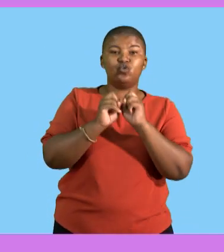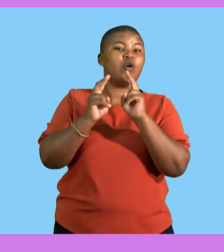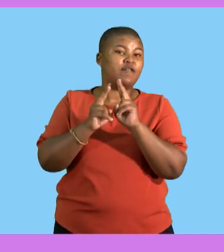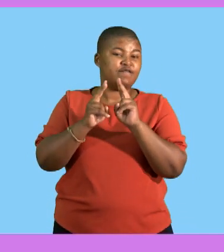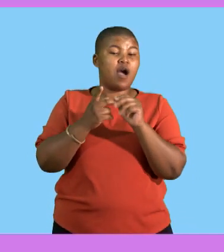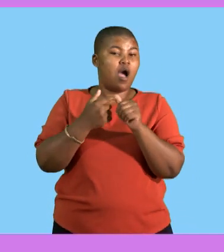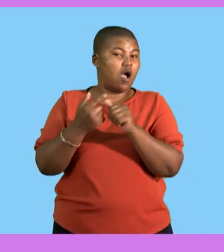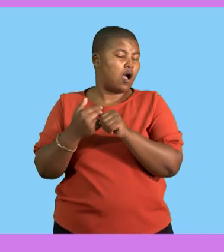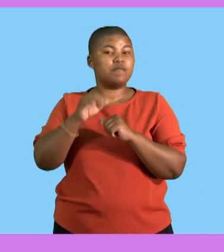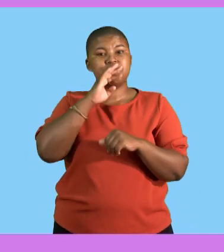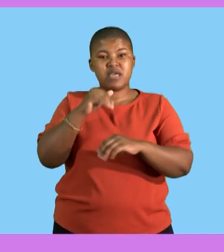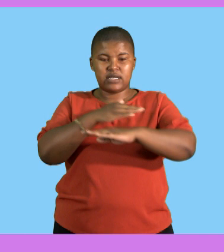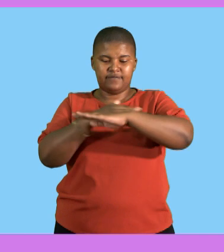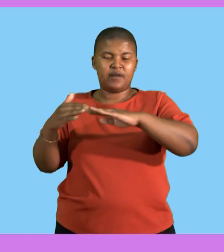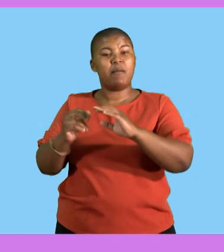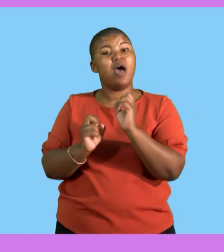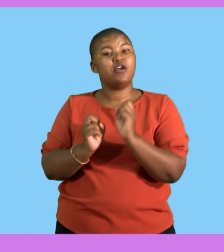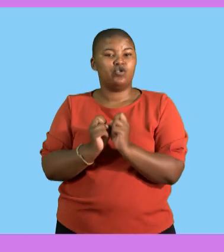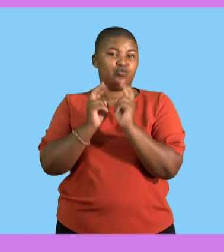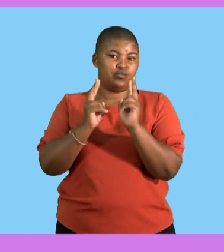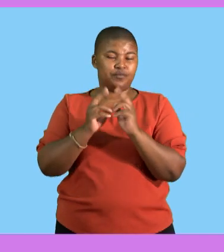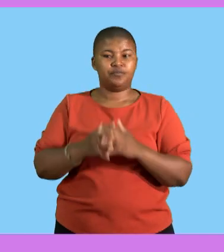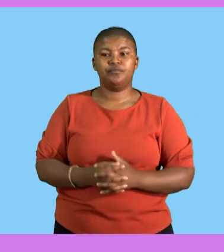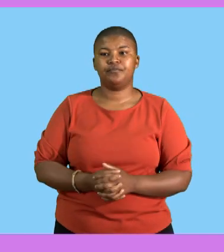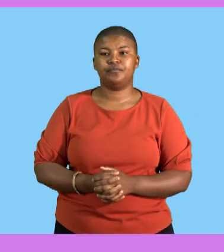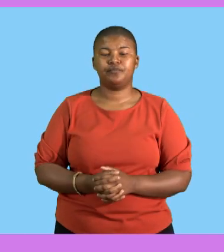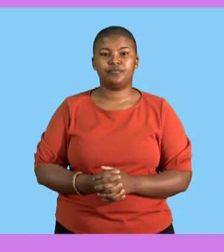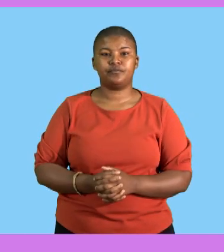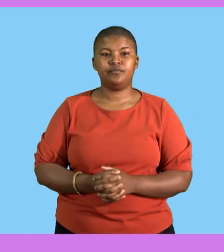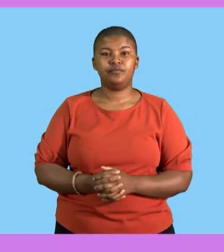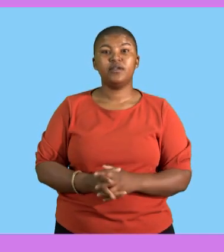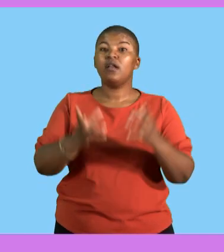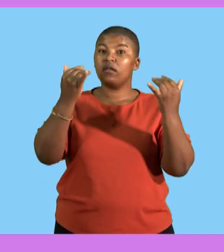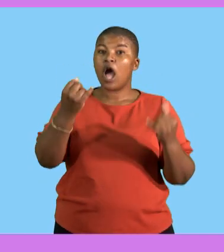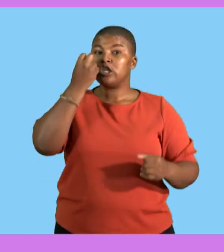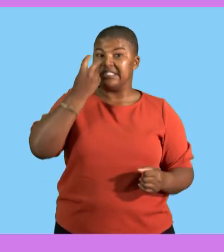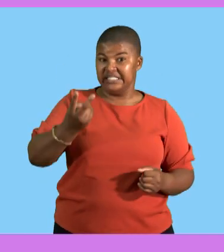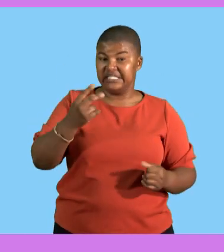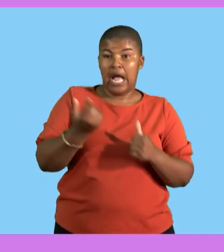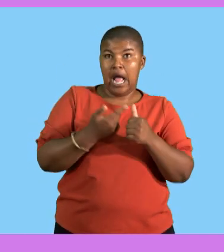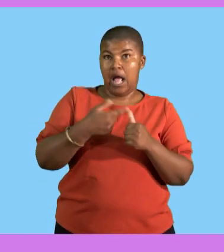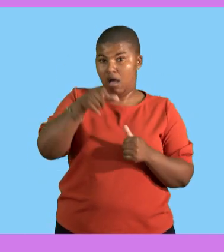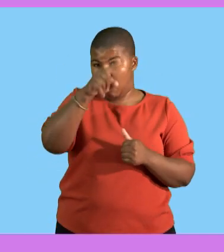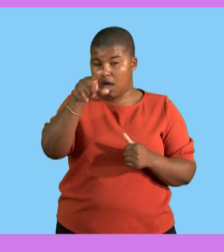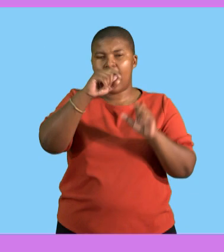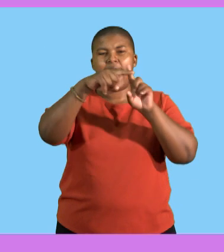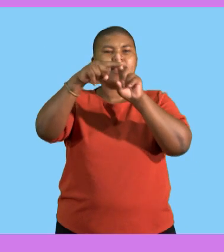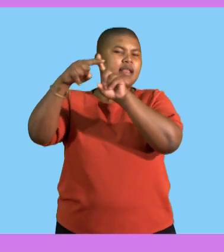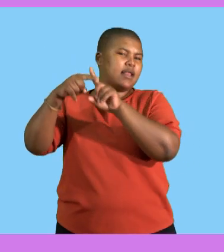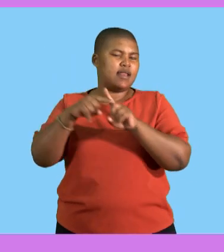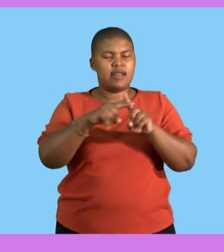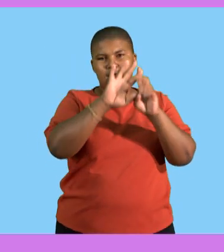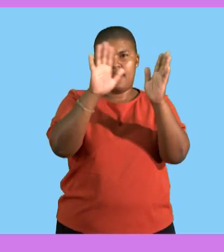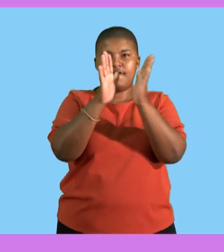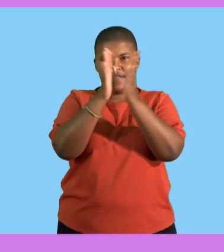So this should be divided by 12. Now if you work that out, you must add the sum of all those